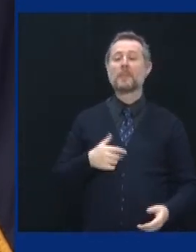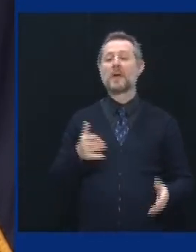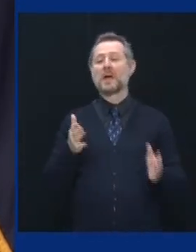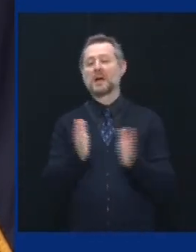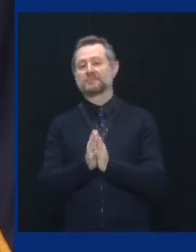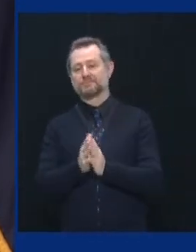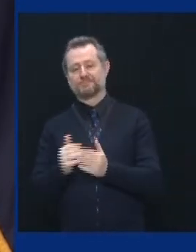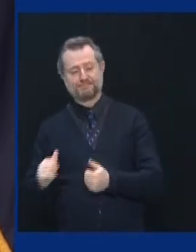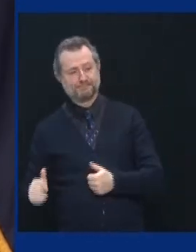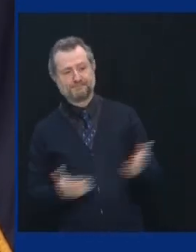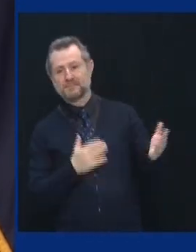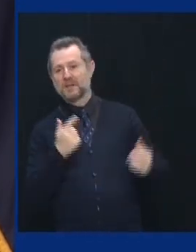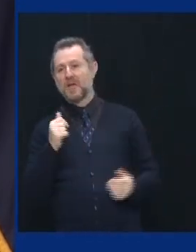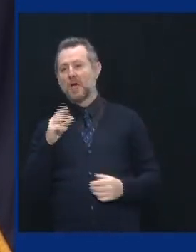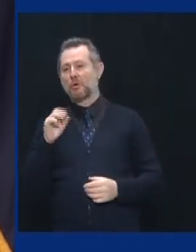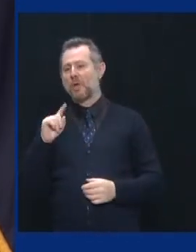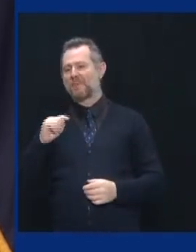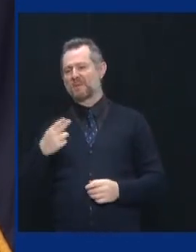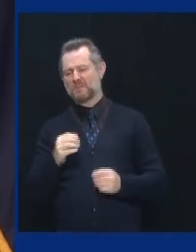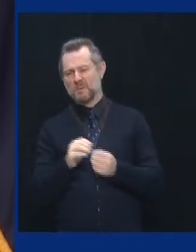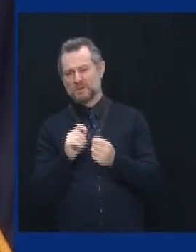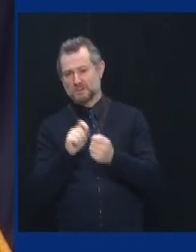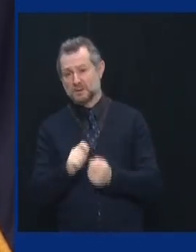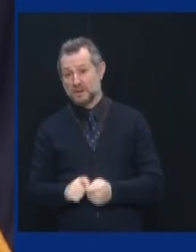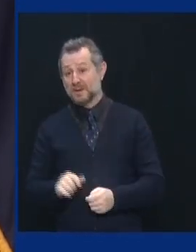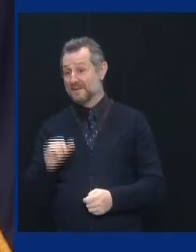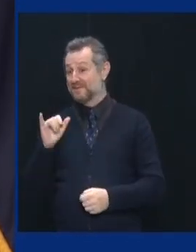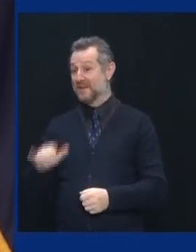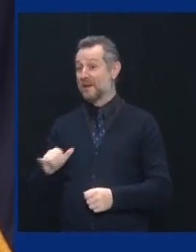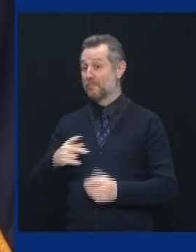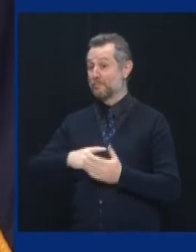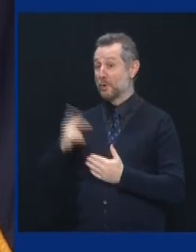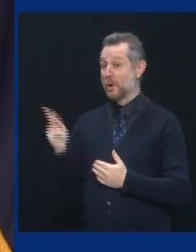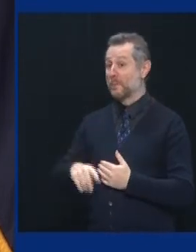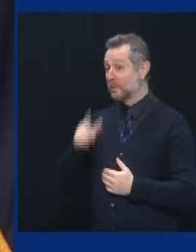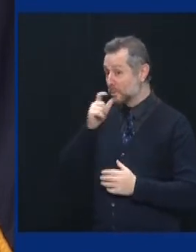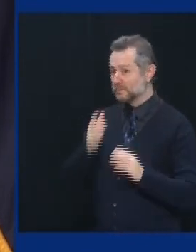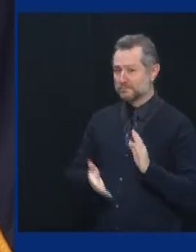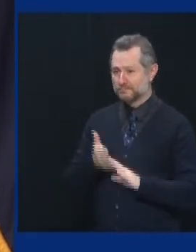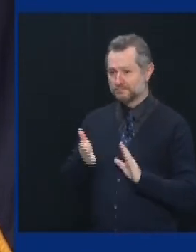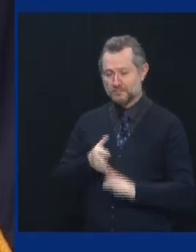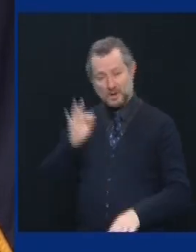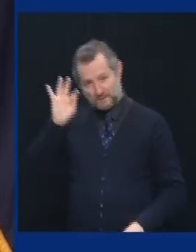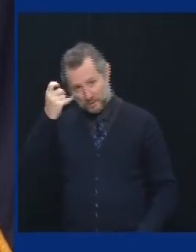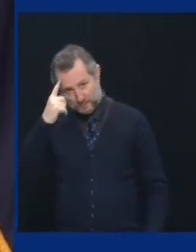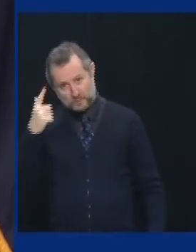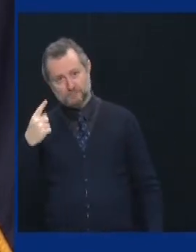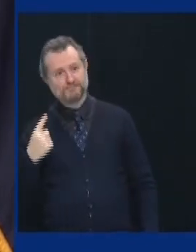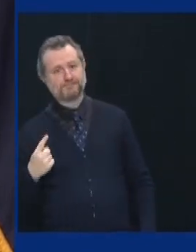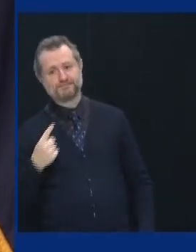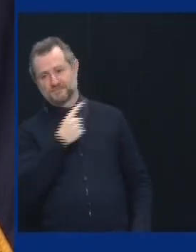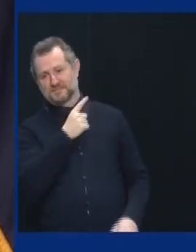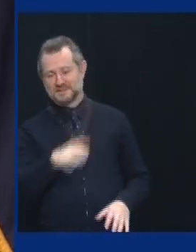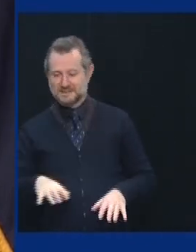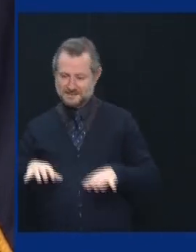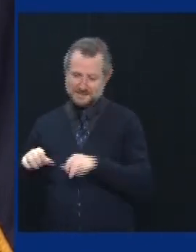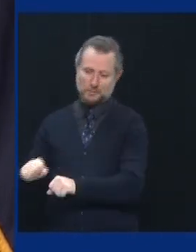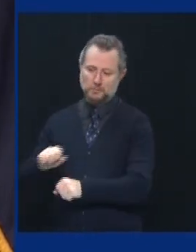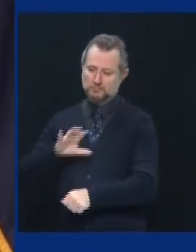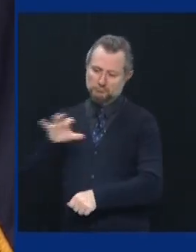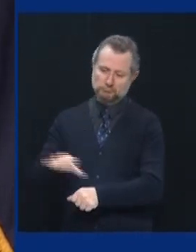specifics. This was a federally run program. They set aside the allocation for